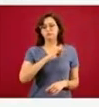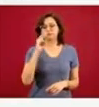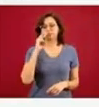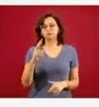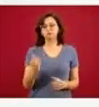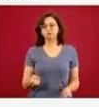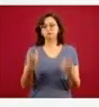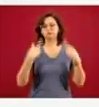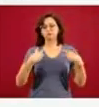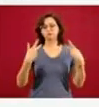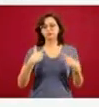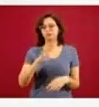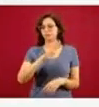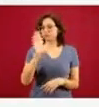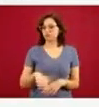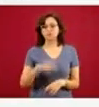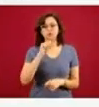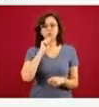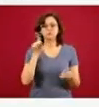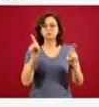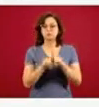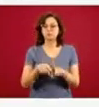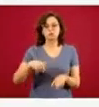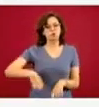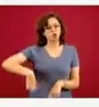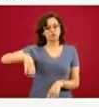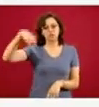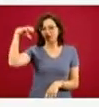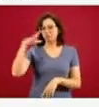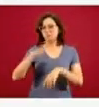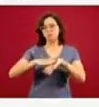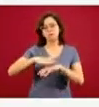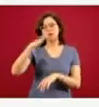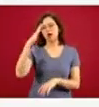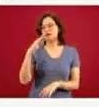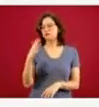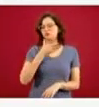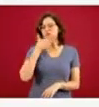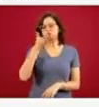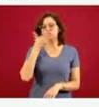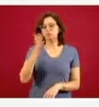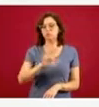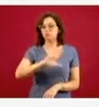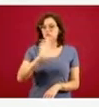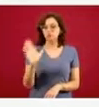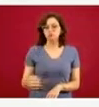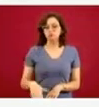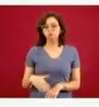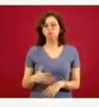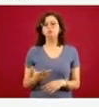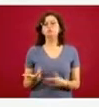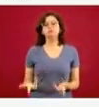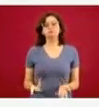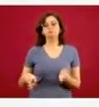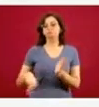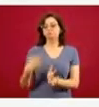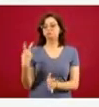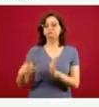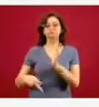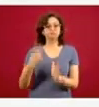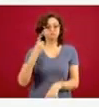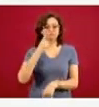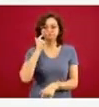We see the distribution of deaths. We have a sustained tendency. The older the citizen, the